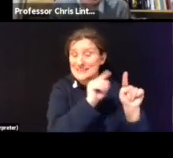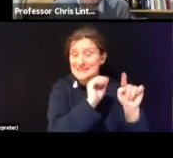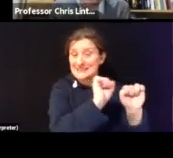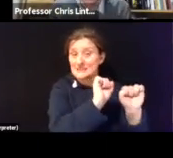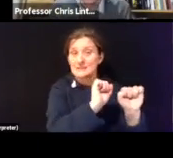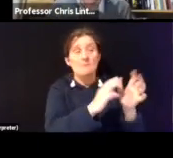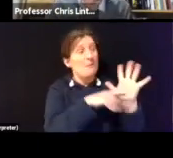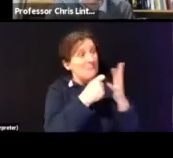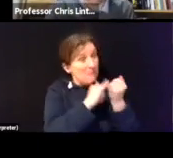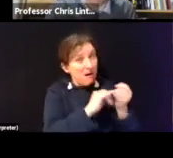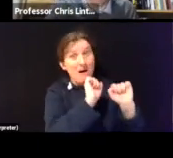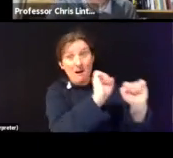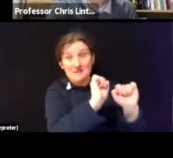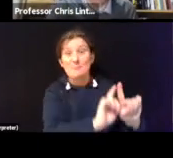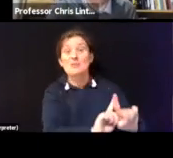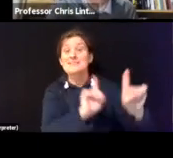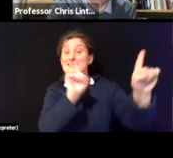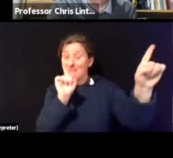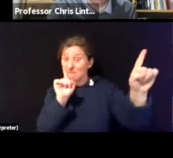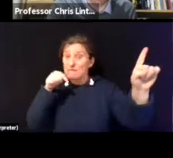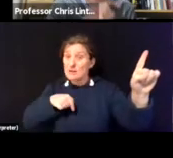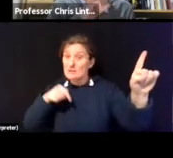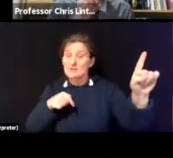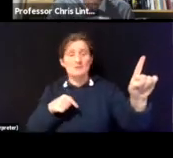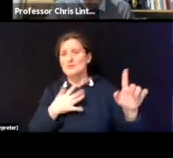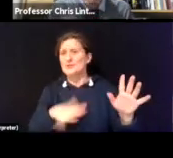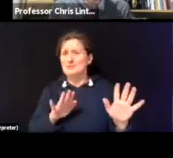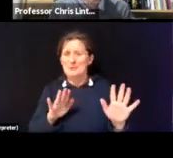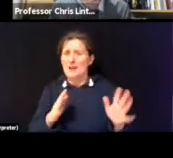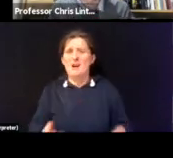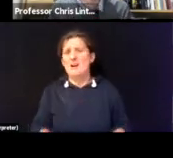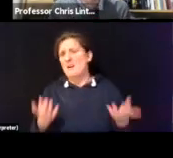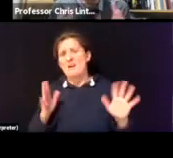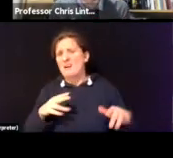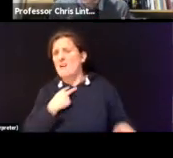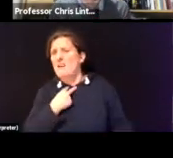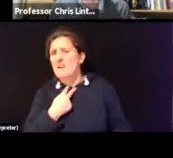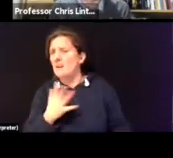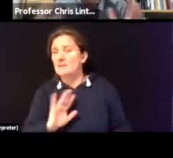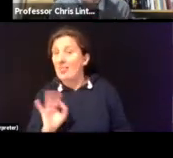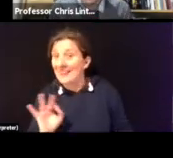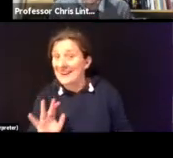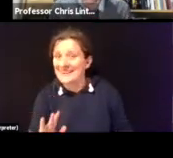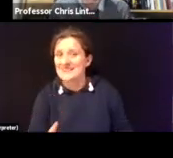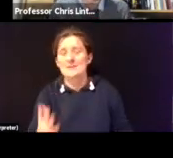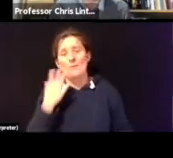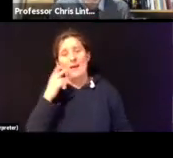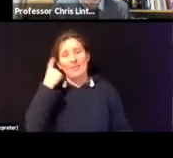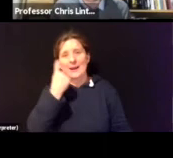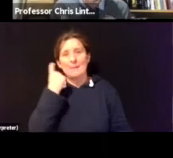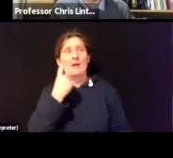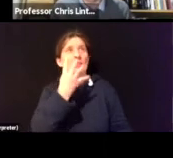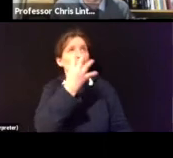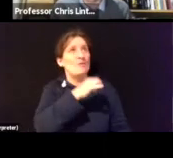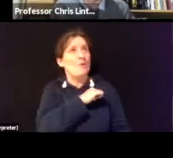that it's different, is actually inspiring, and we shouldn't be put off. And so when I think about the 4,000, 5,000 planets